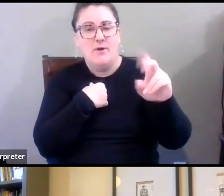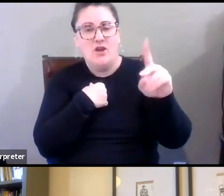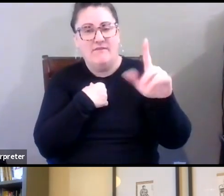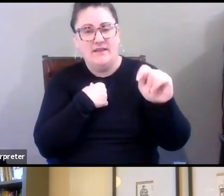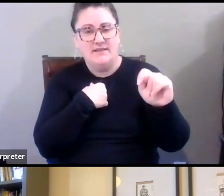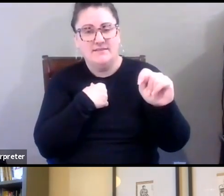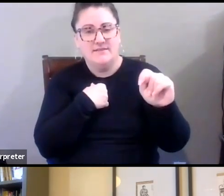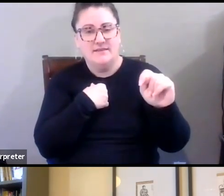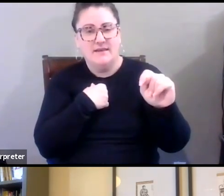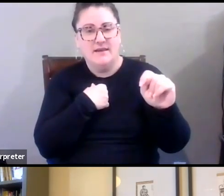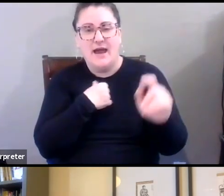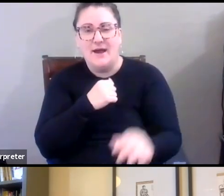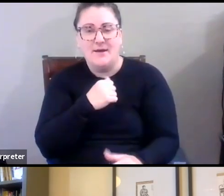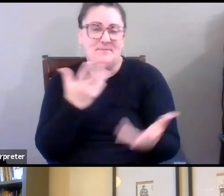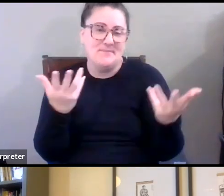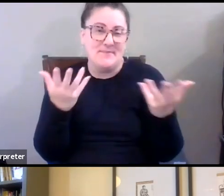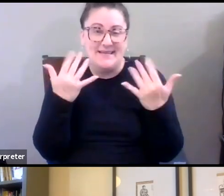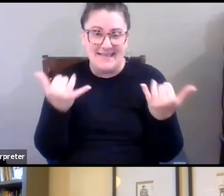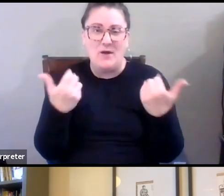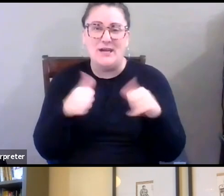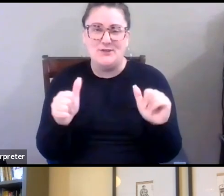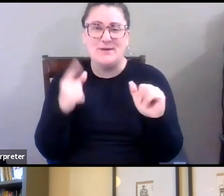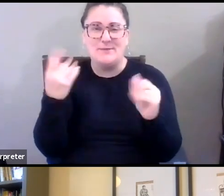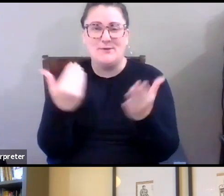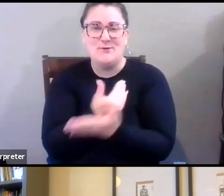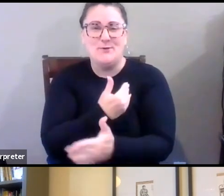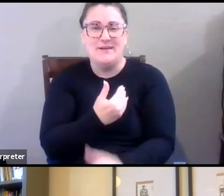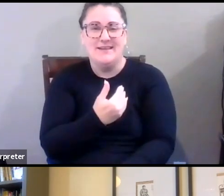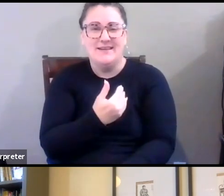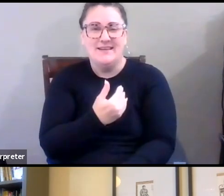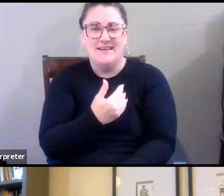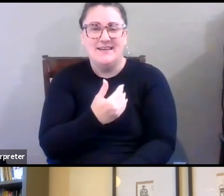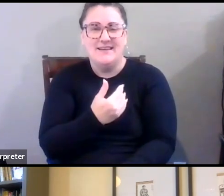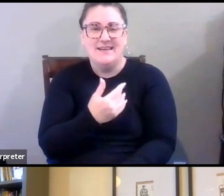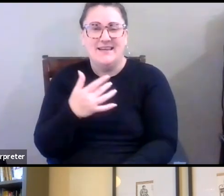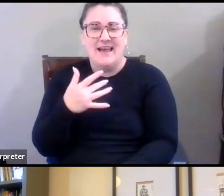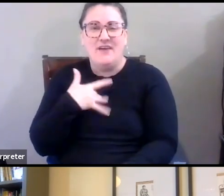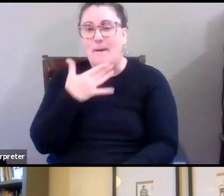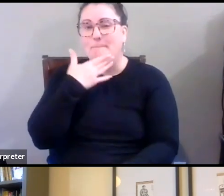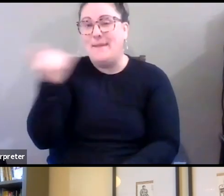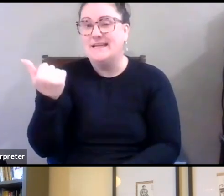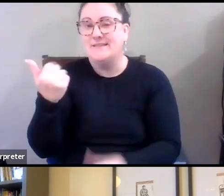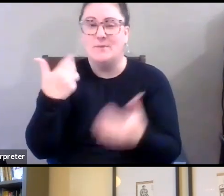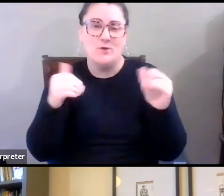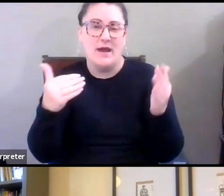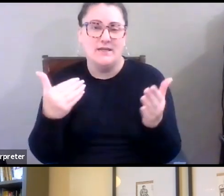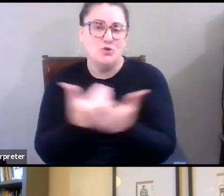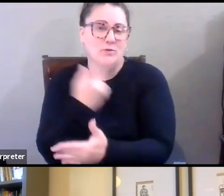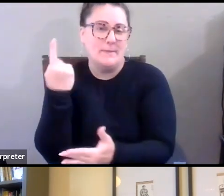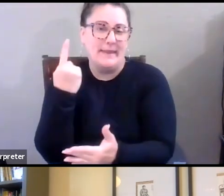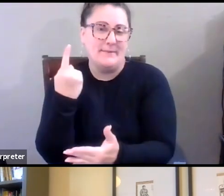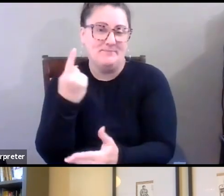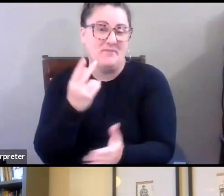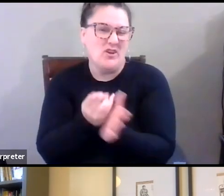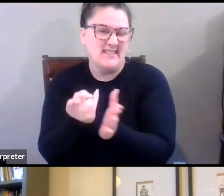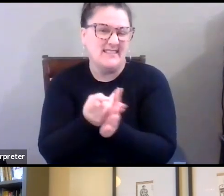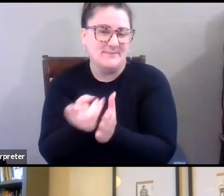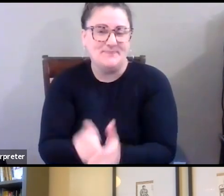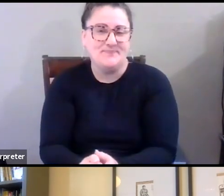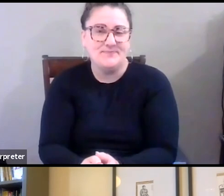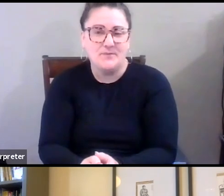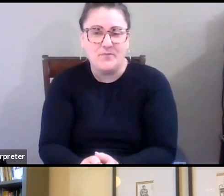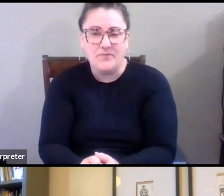say that I wouldn't try something new. I always feel best when I'm doing something new, to be honest. Mm-hmm. We